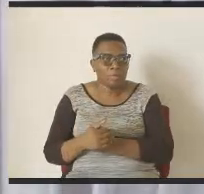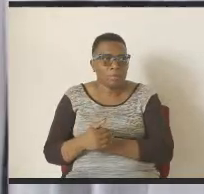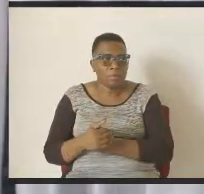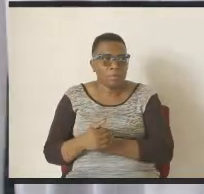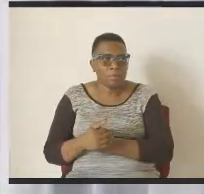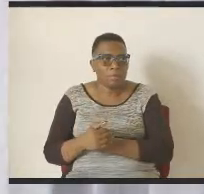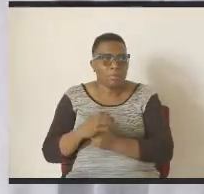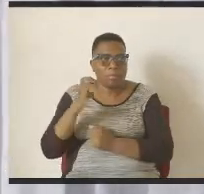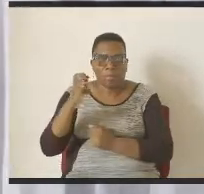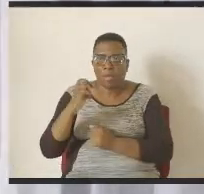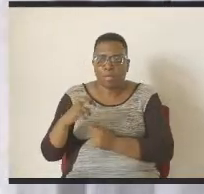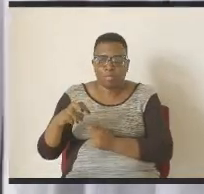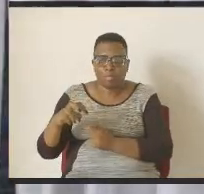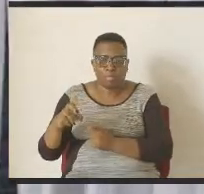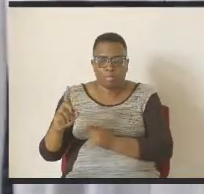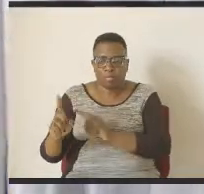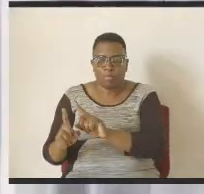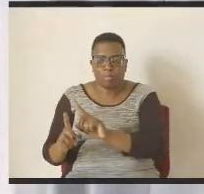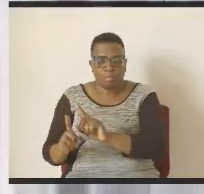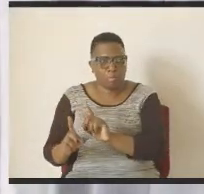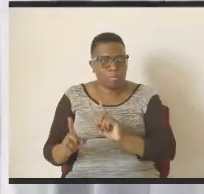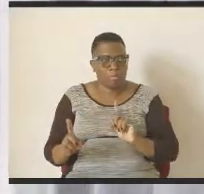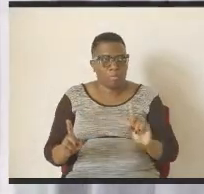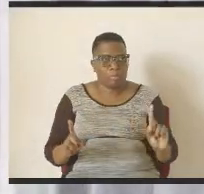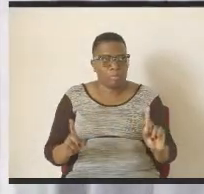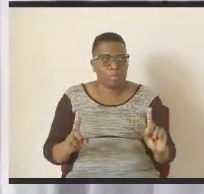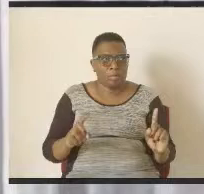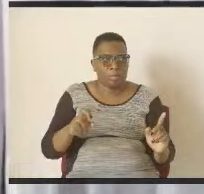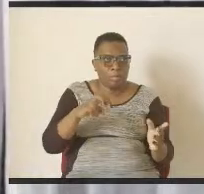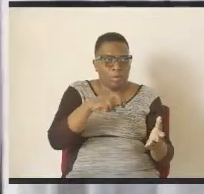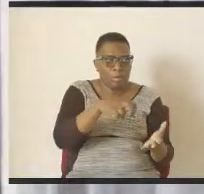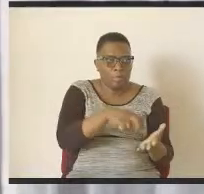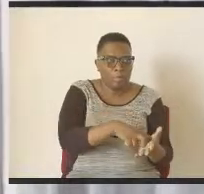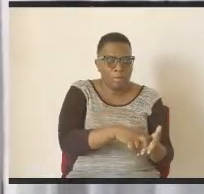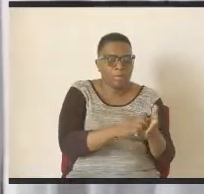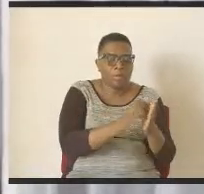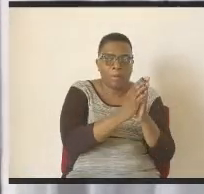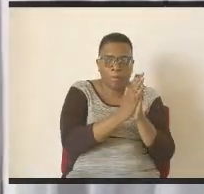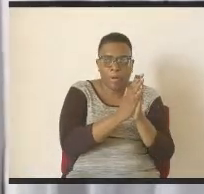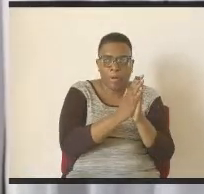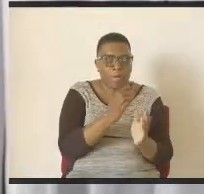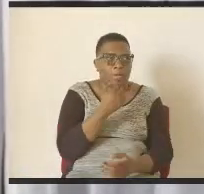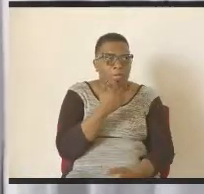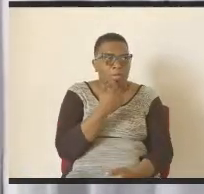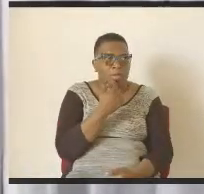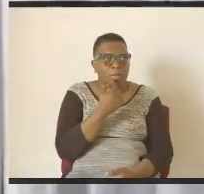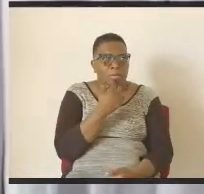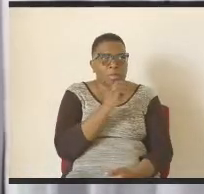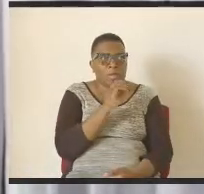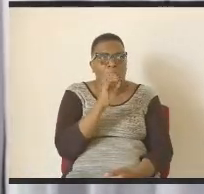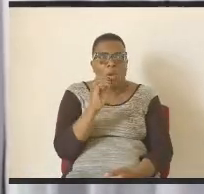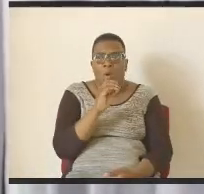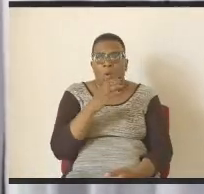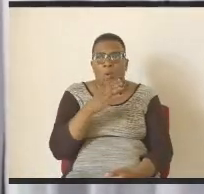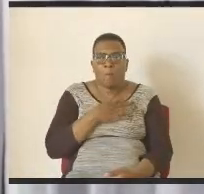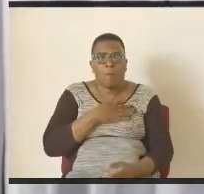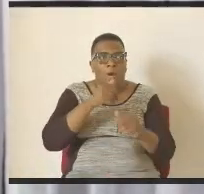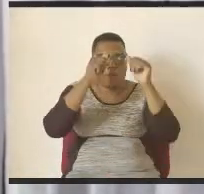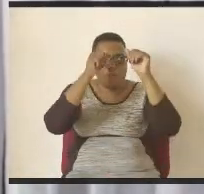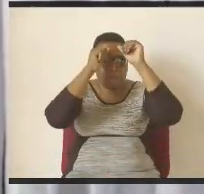He went a little farther, fell on his face, and prayed, saying, oh, my